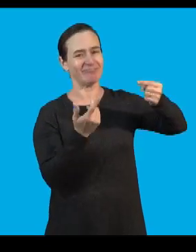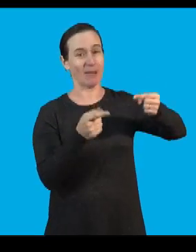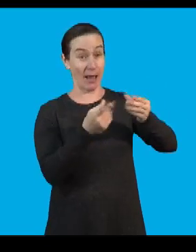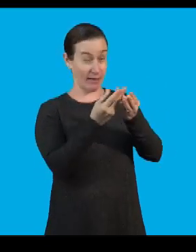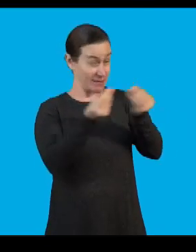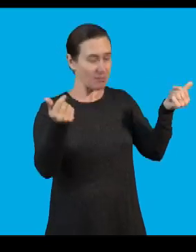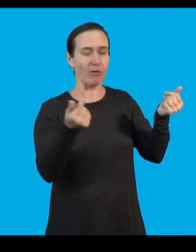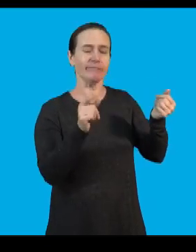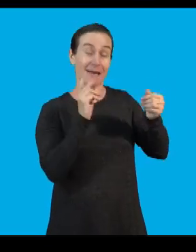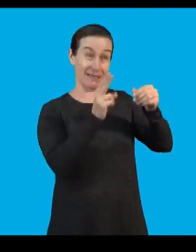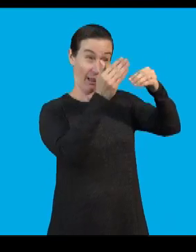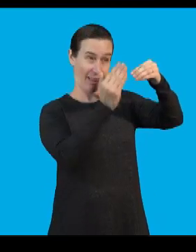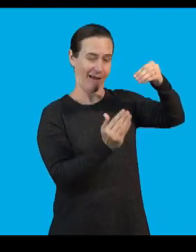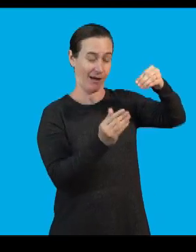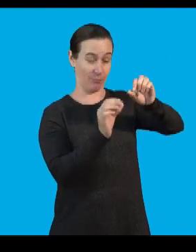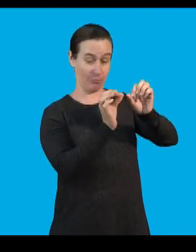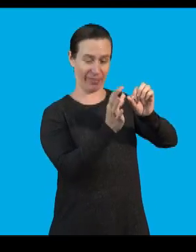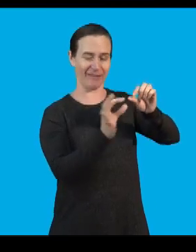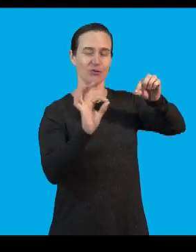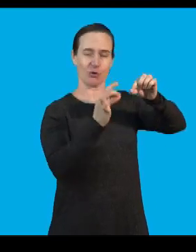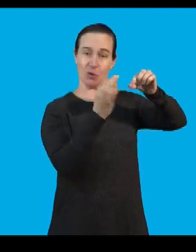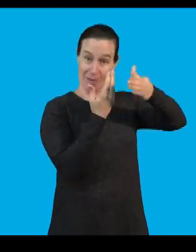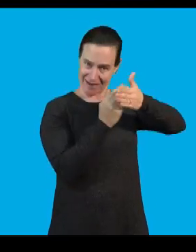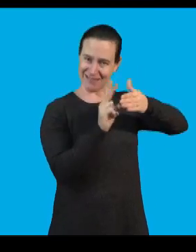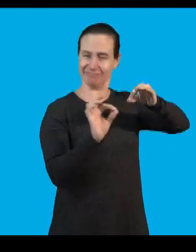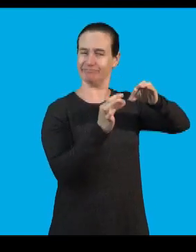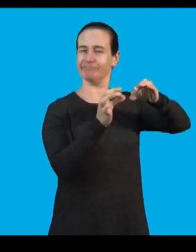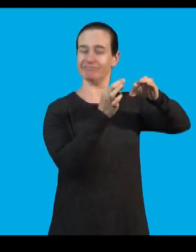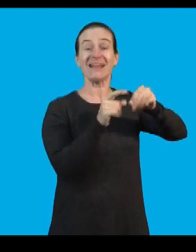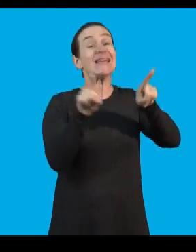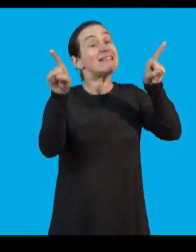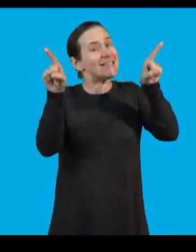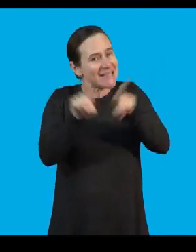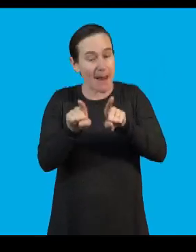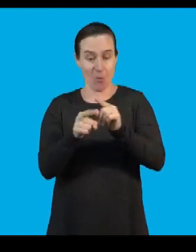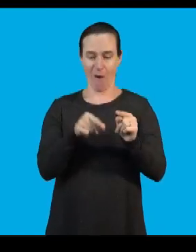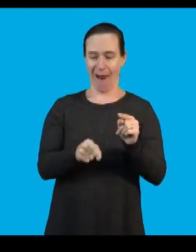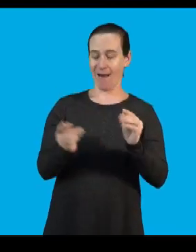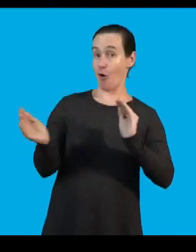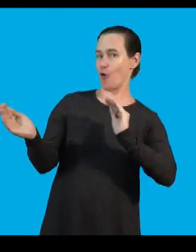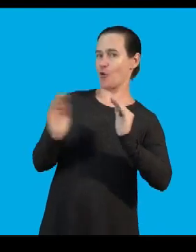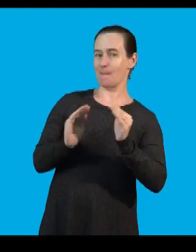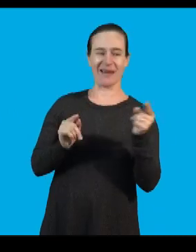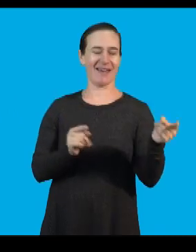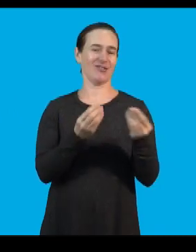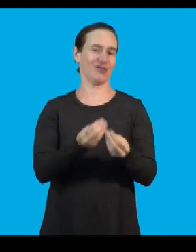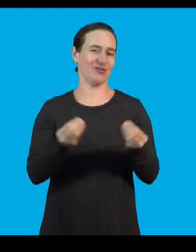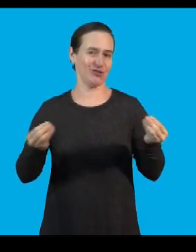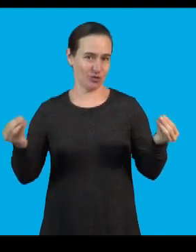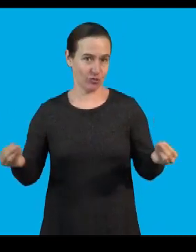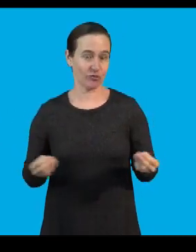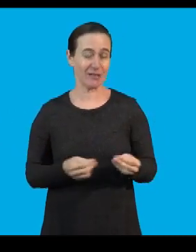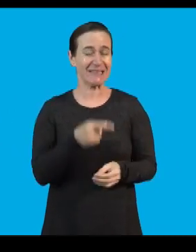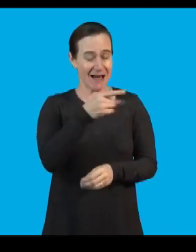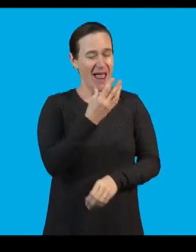to see the stitching line, okay? Now, look at the comparison. So it is with children who adapt to their